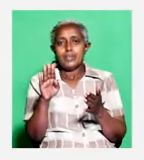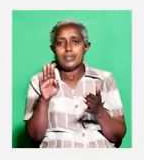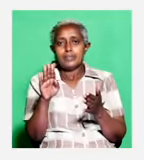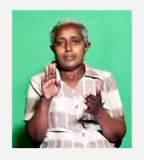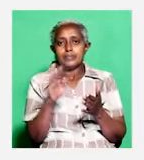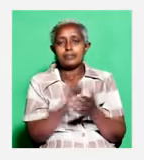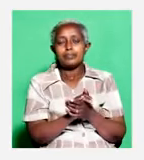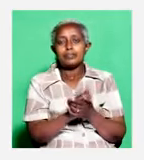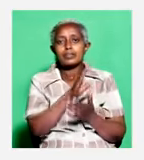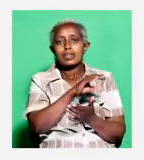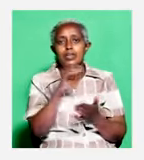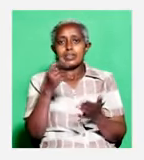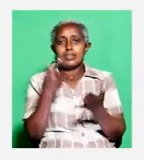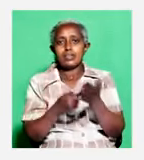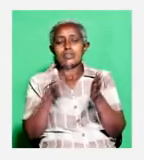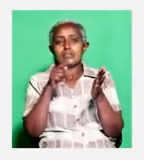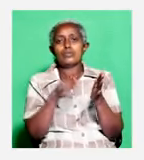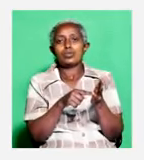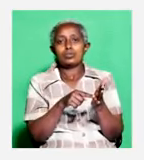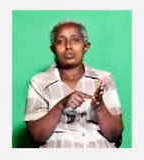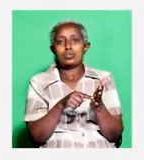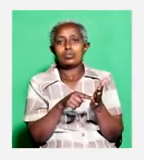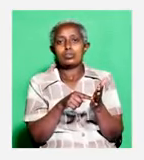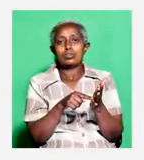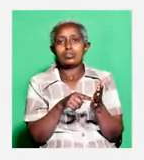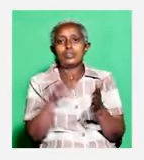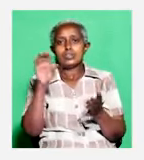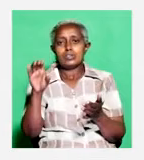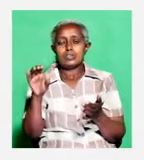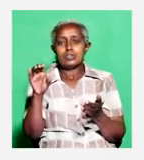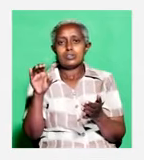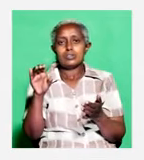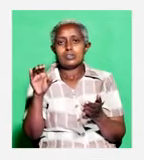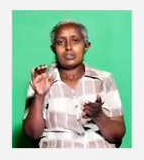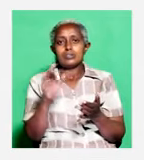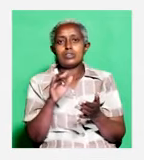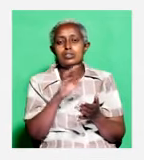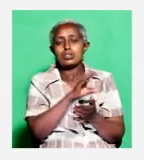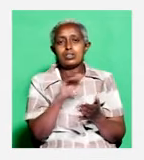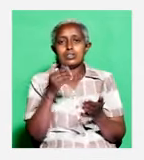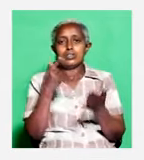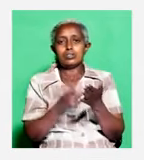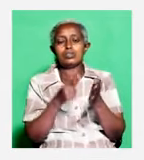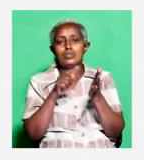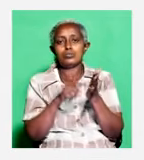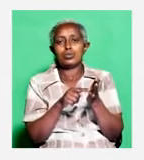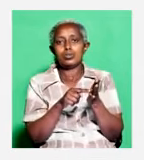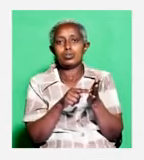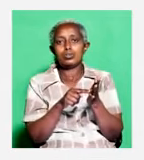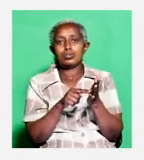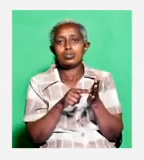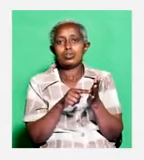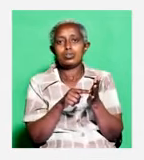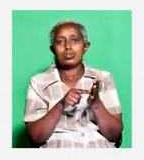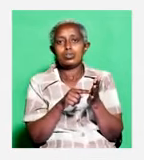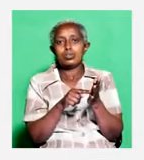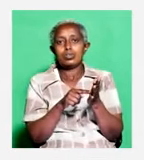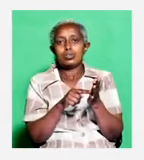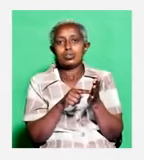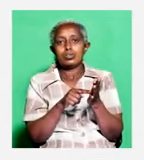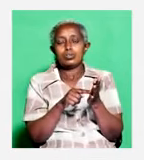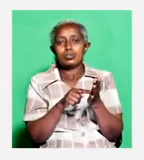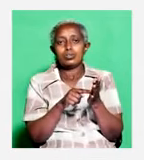B and this point C and this point